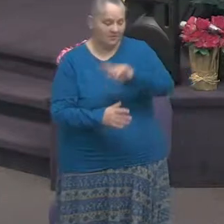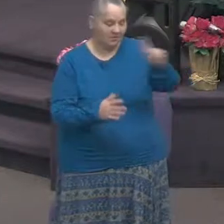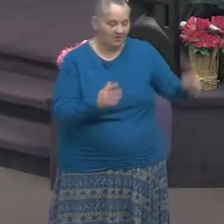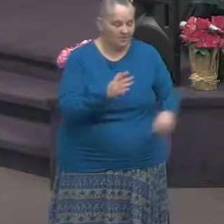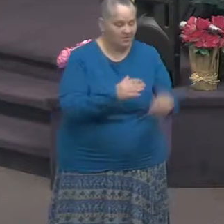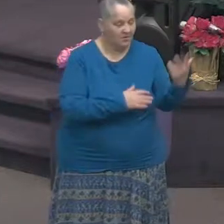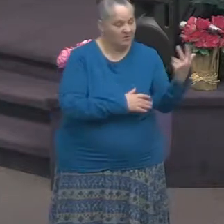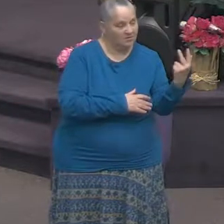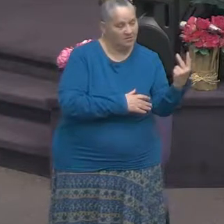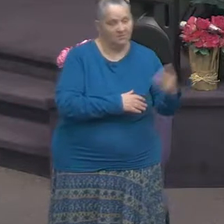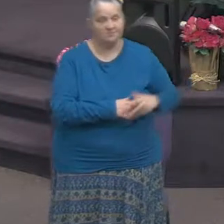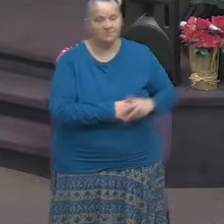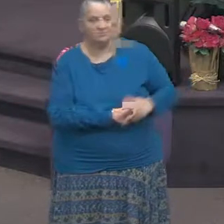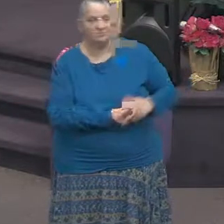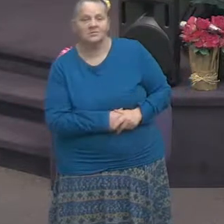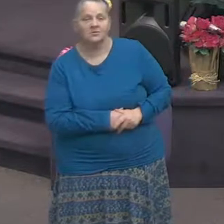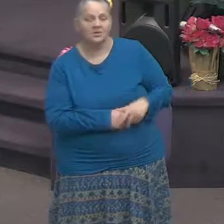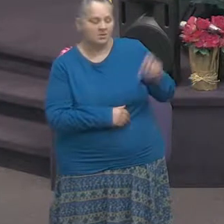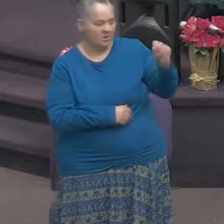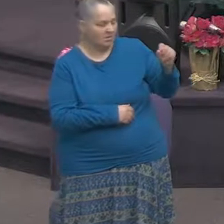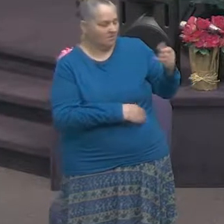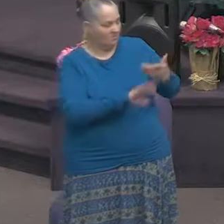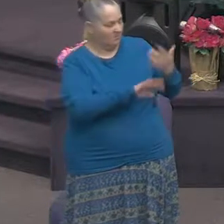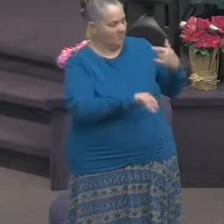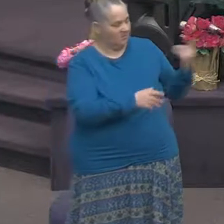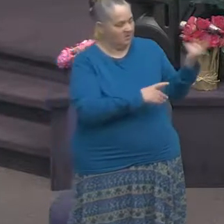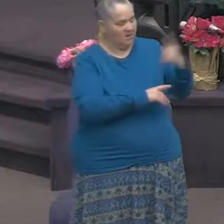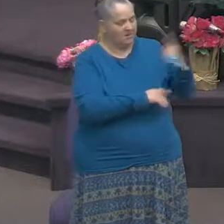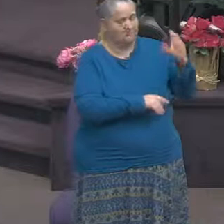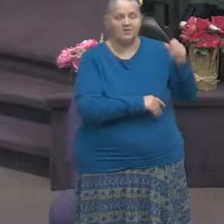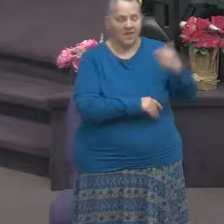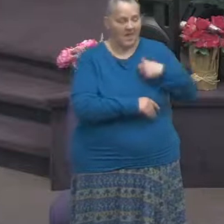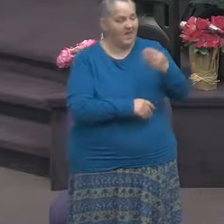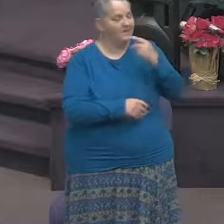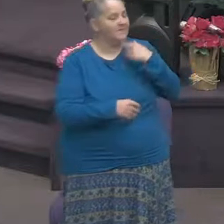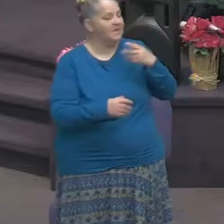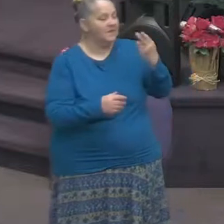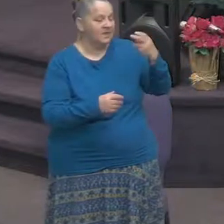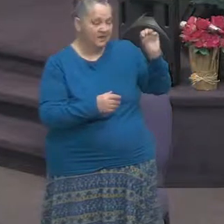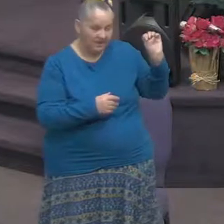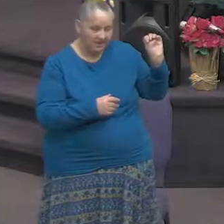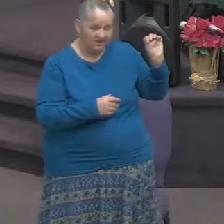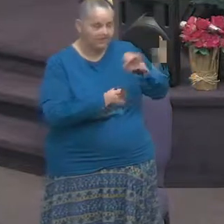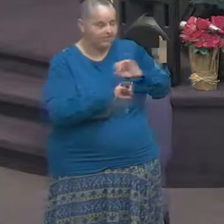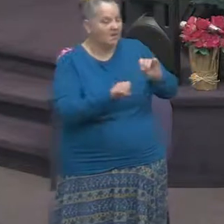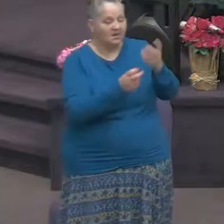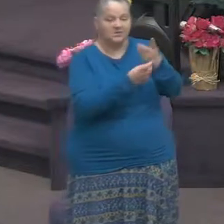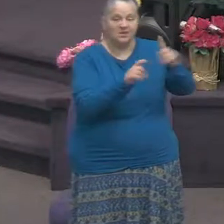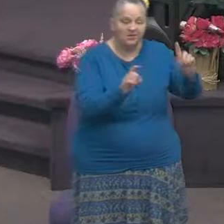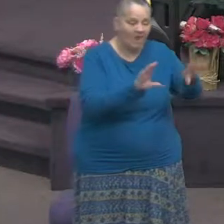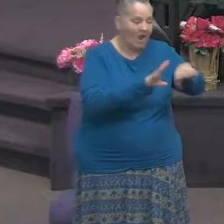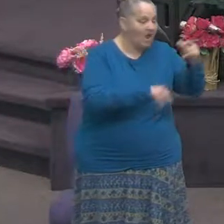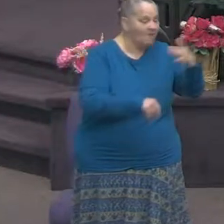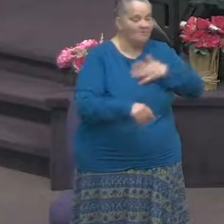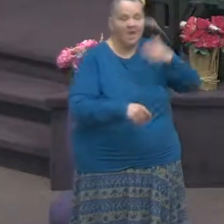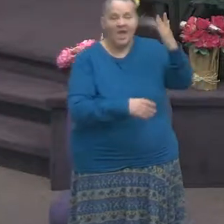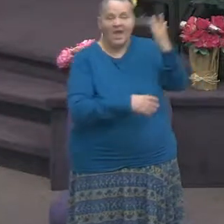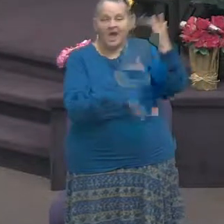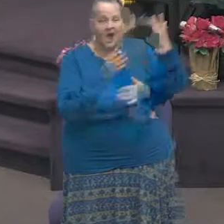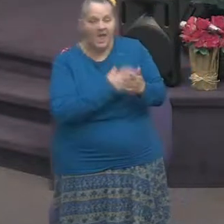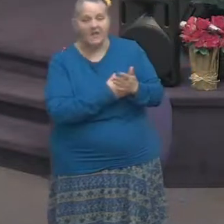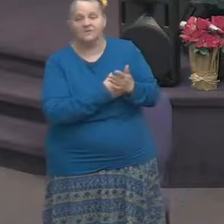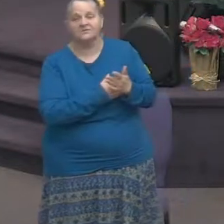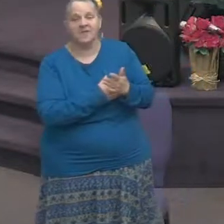verse 13. Yea, before the day was, I am he, and there is none that can deliver out of my